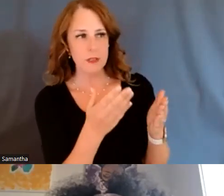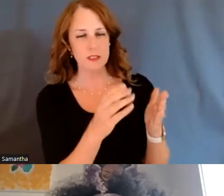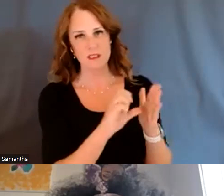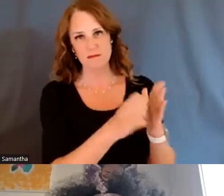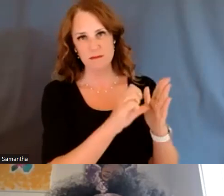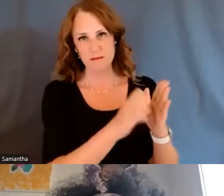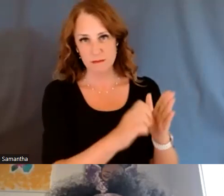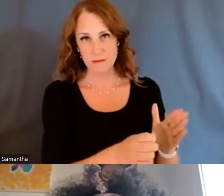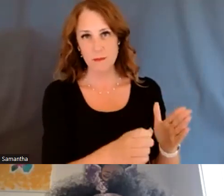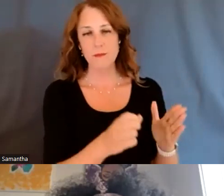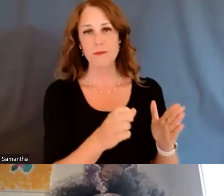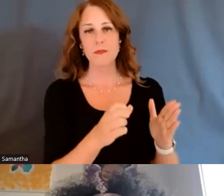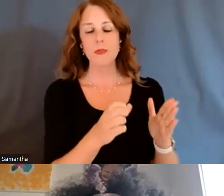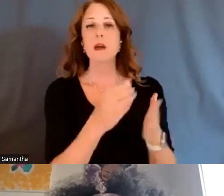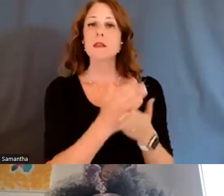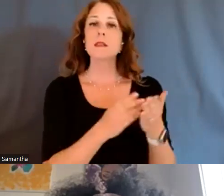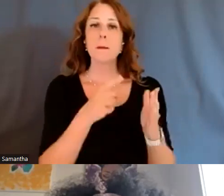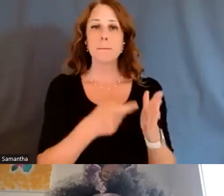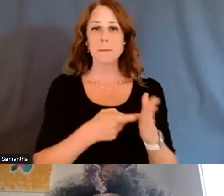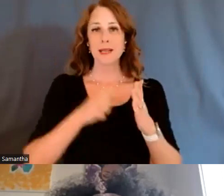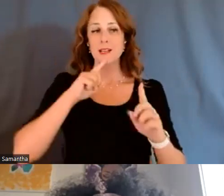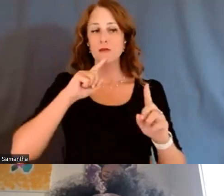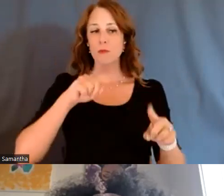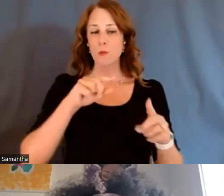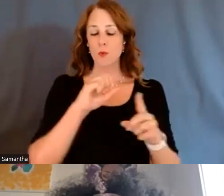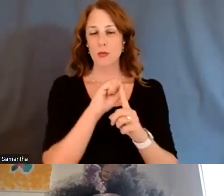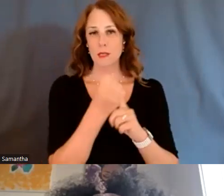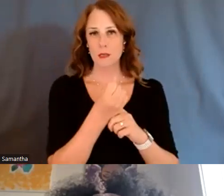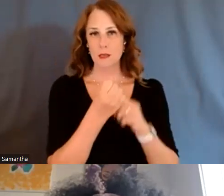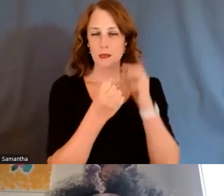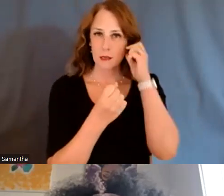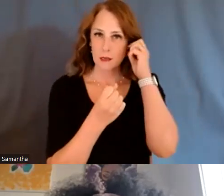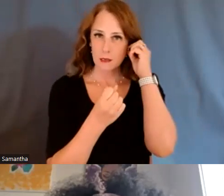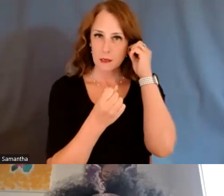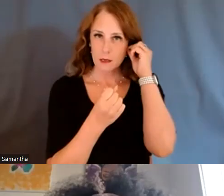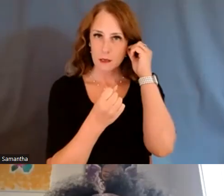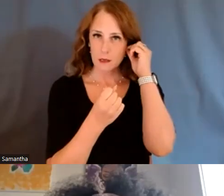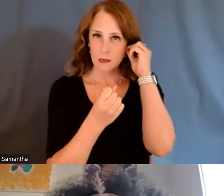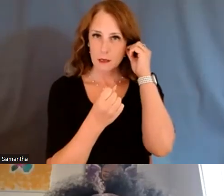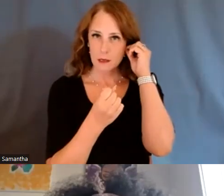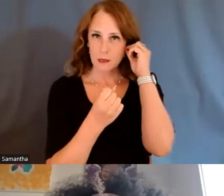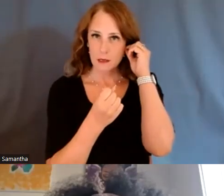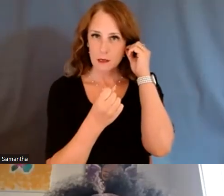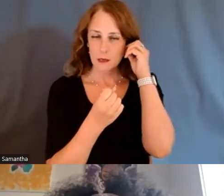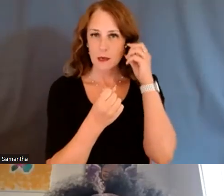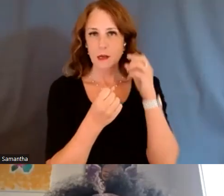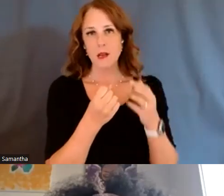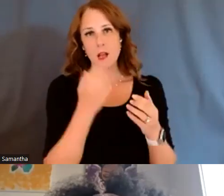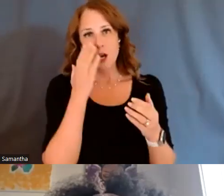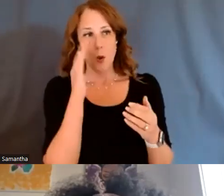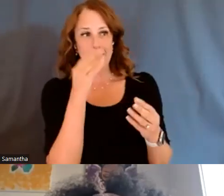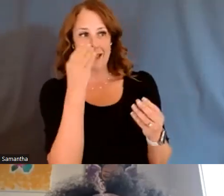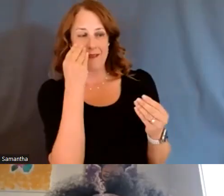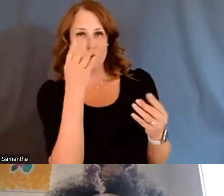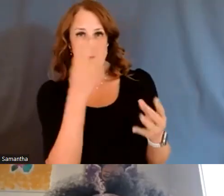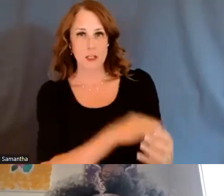some of the mandated reporting situation. Obviously, if you're 13 or older, just knowing that information to be able